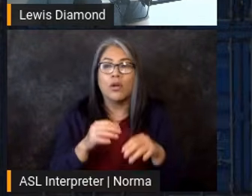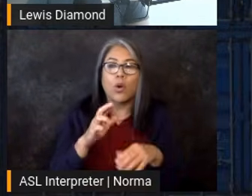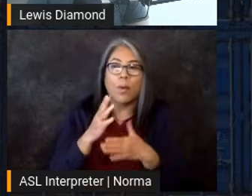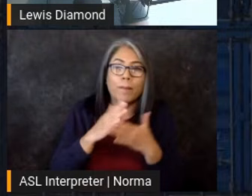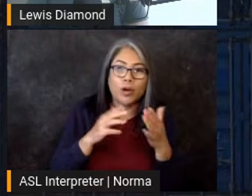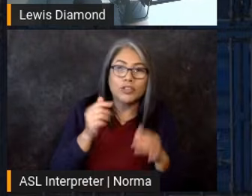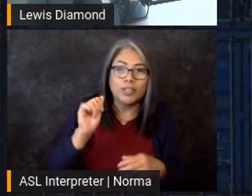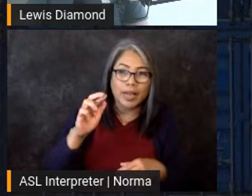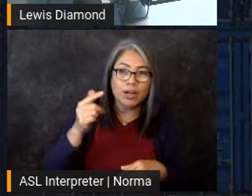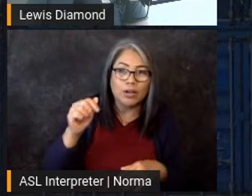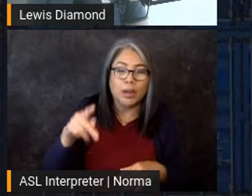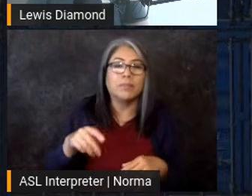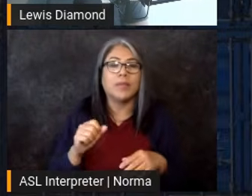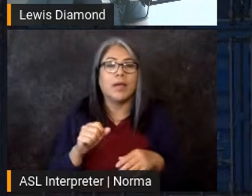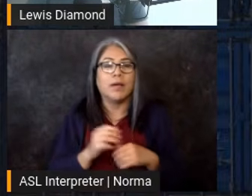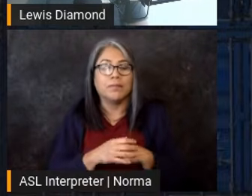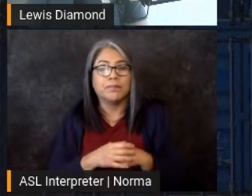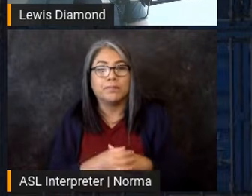Mm-hmm. Yeah.